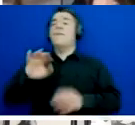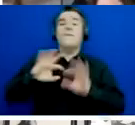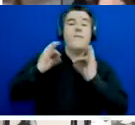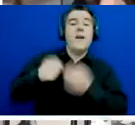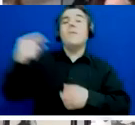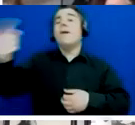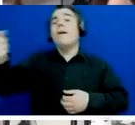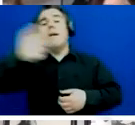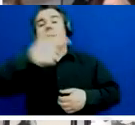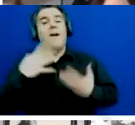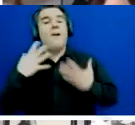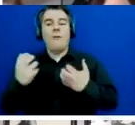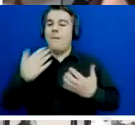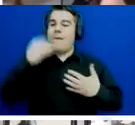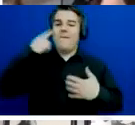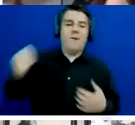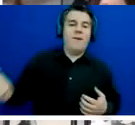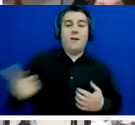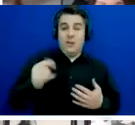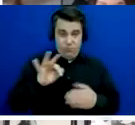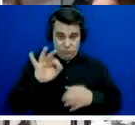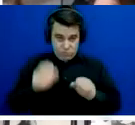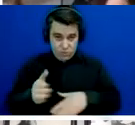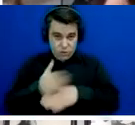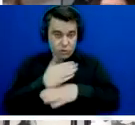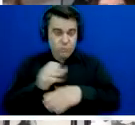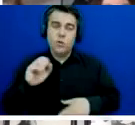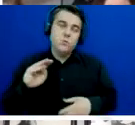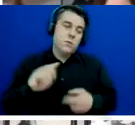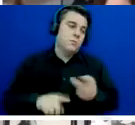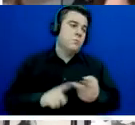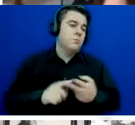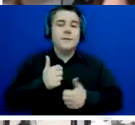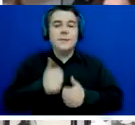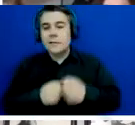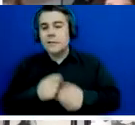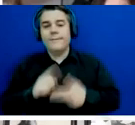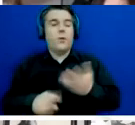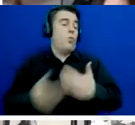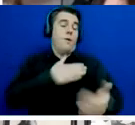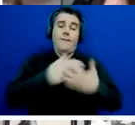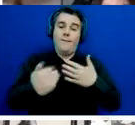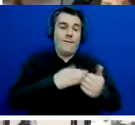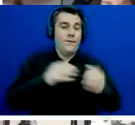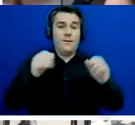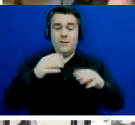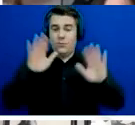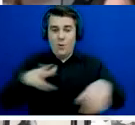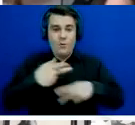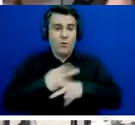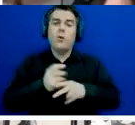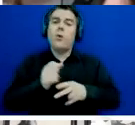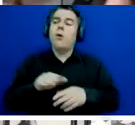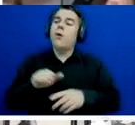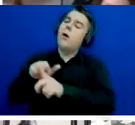like if you're able to share social media, texting, whatever you do, how amazing these products are, or just get them to try